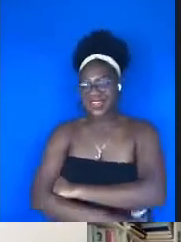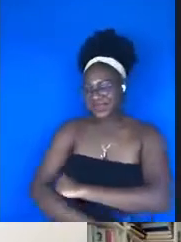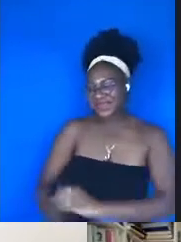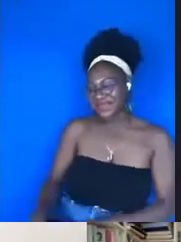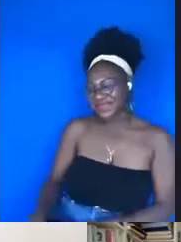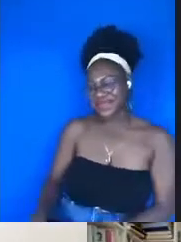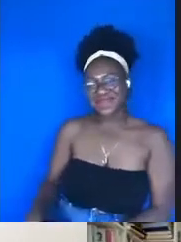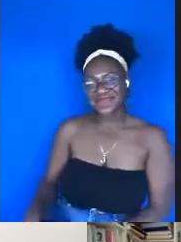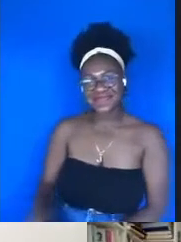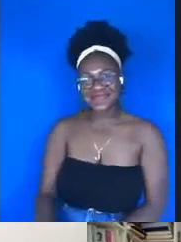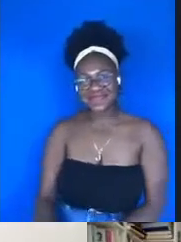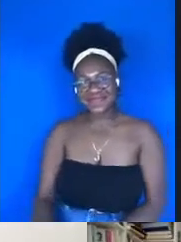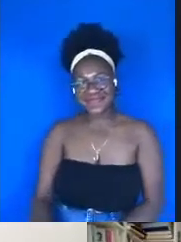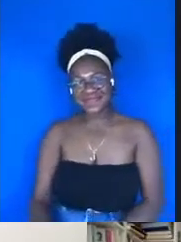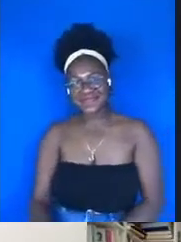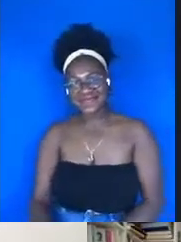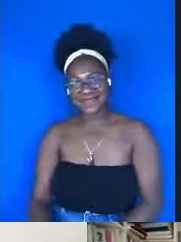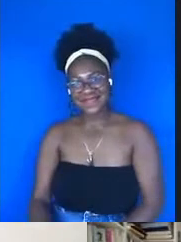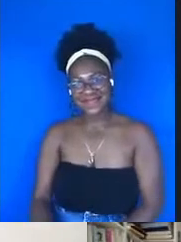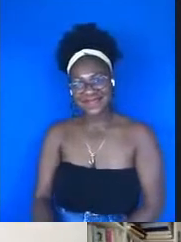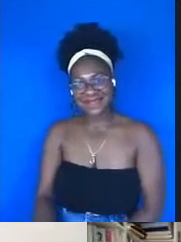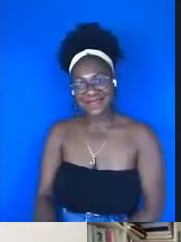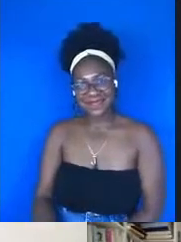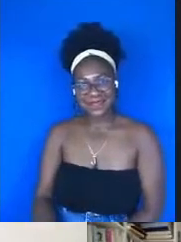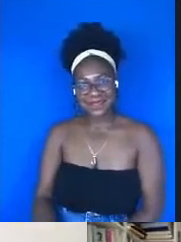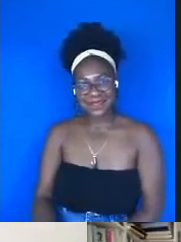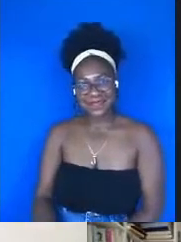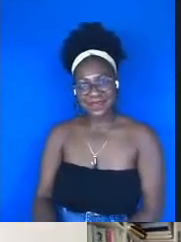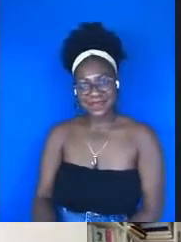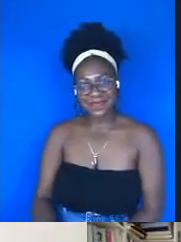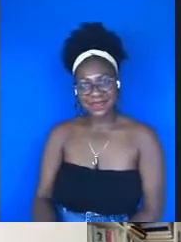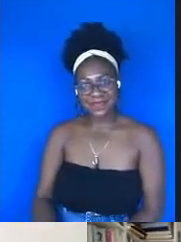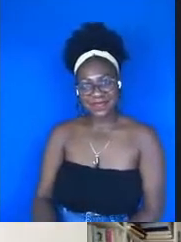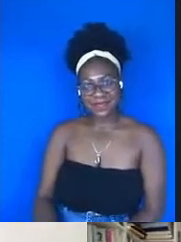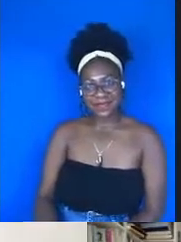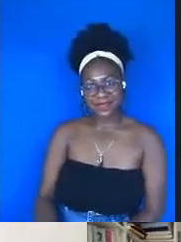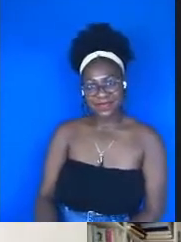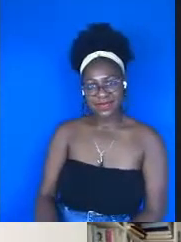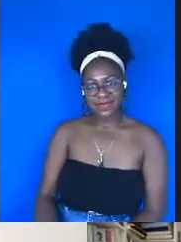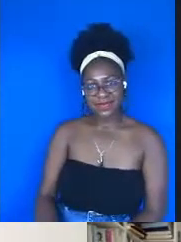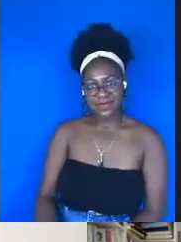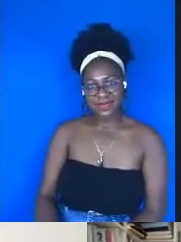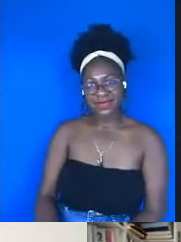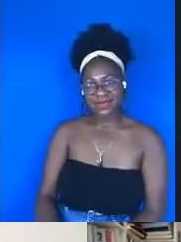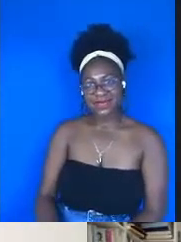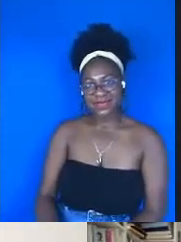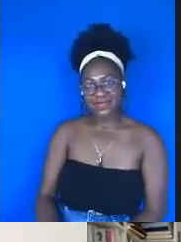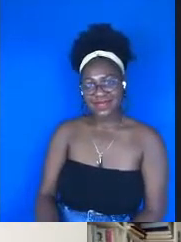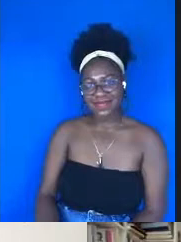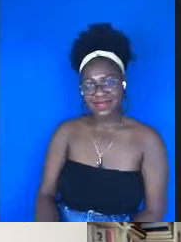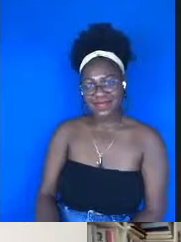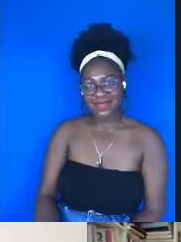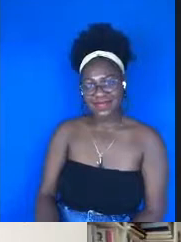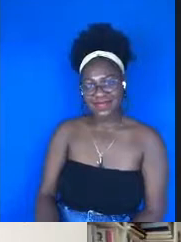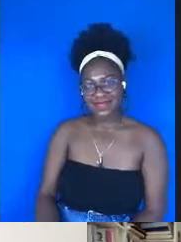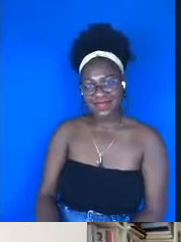very excited to just sit in that and then also like decide to take that off a bit. Like, okay, that was a lot. Let's